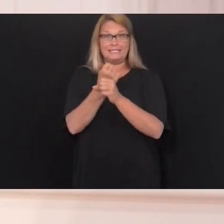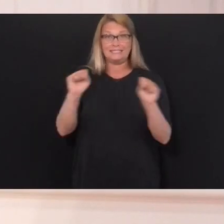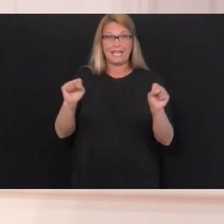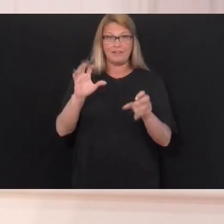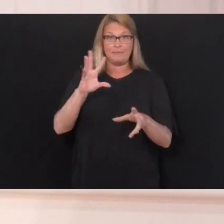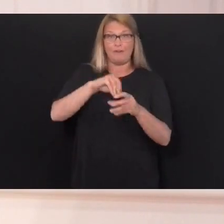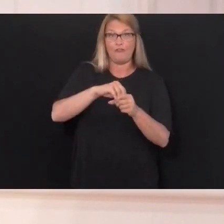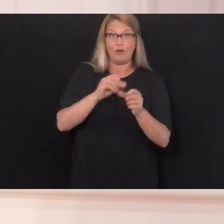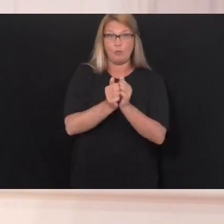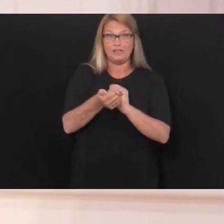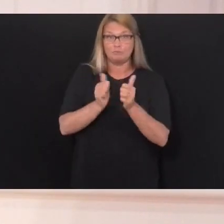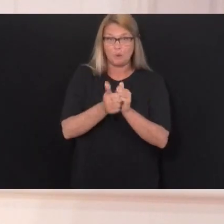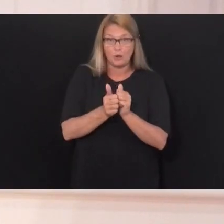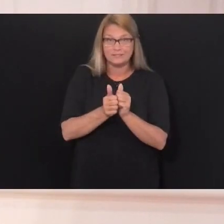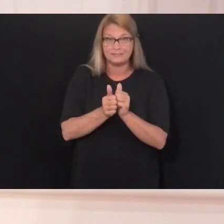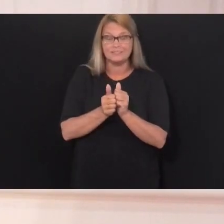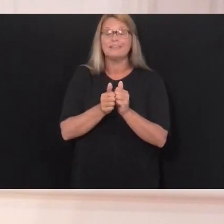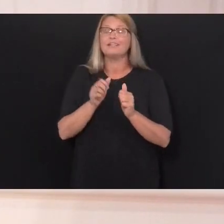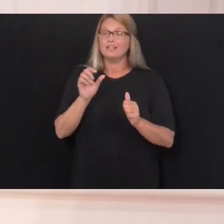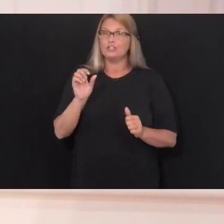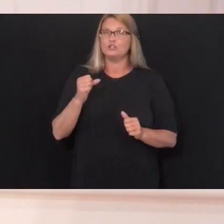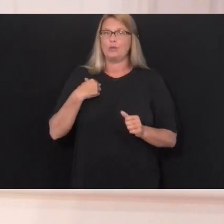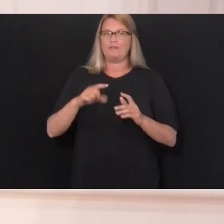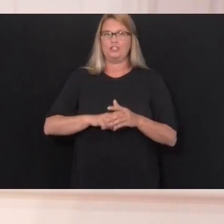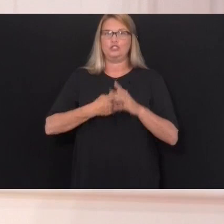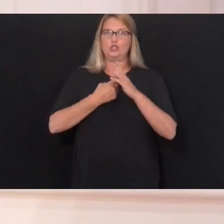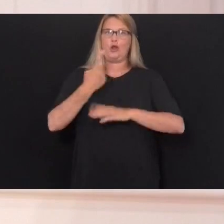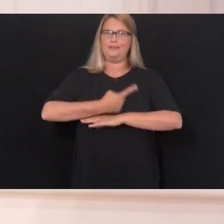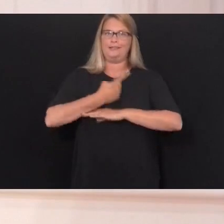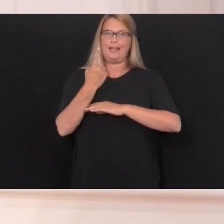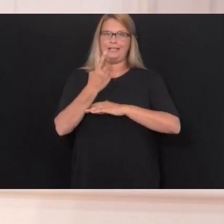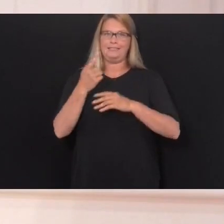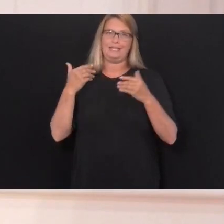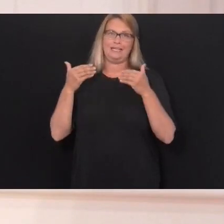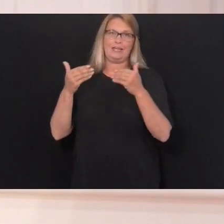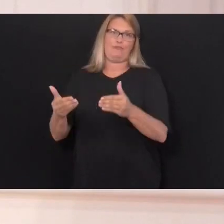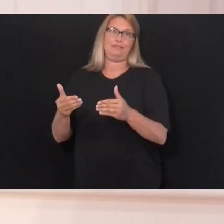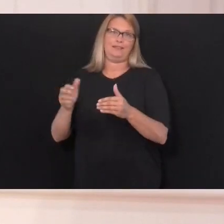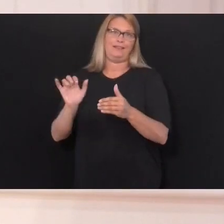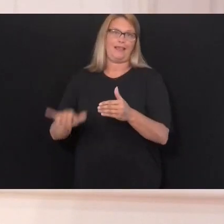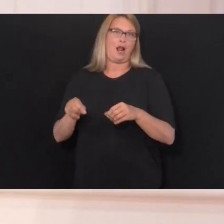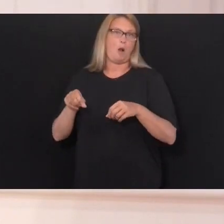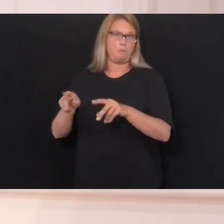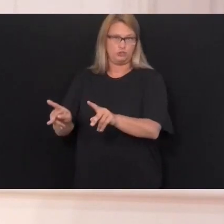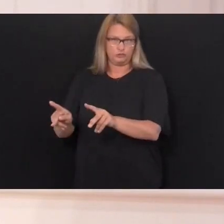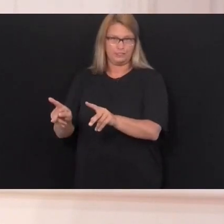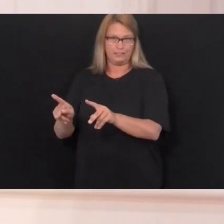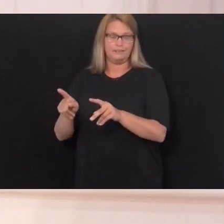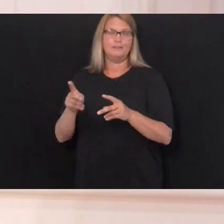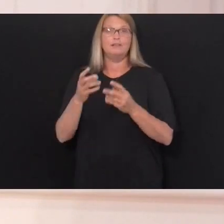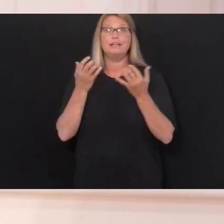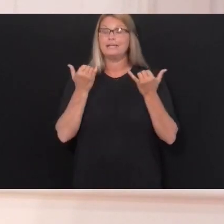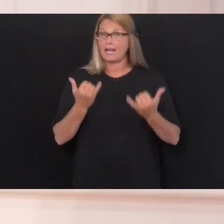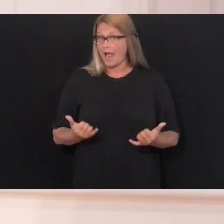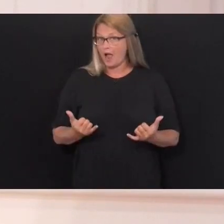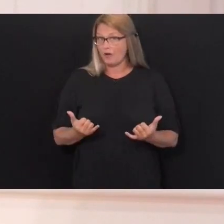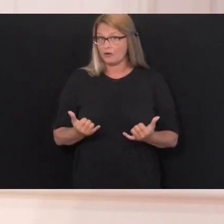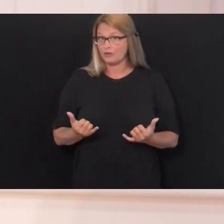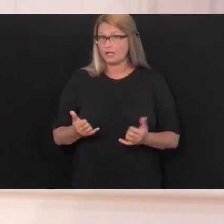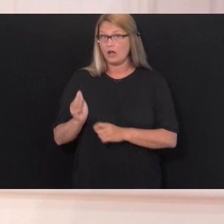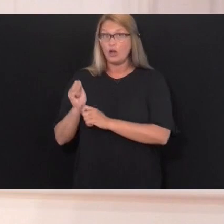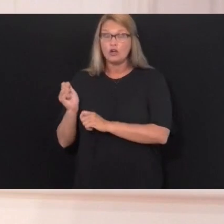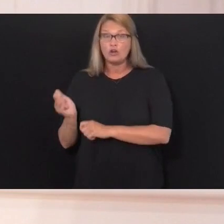job, and I appreciate all he's doing and all the great people that work over there and how they're helping us get this money out and everything is